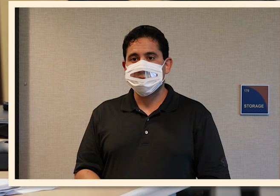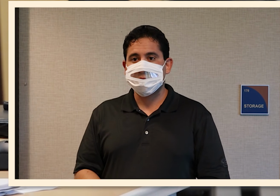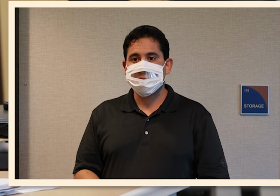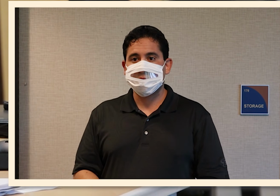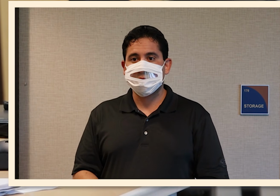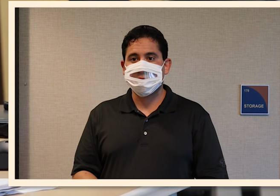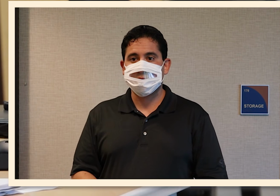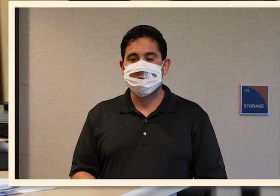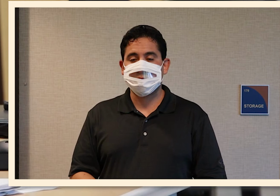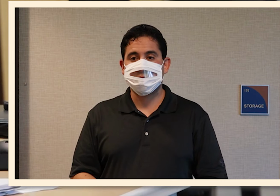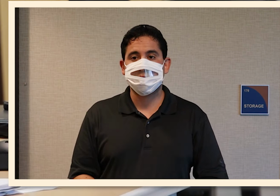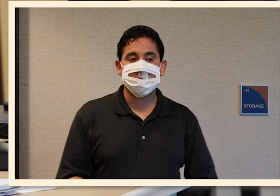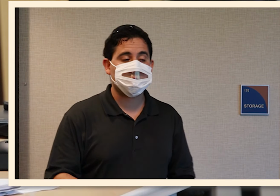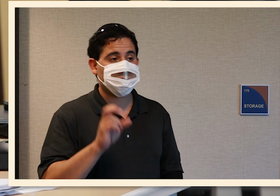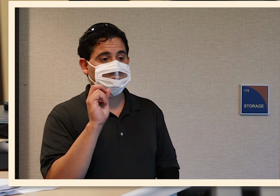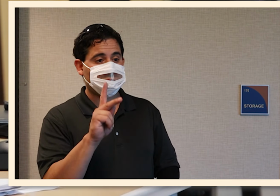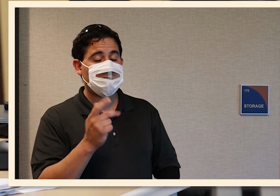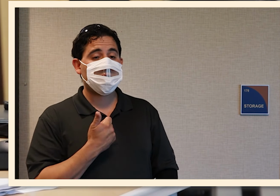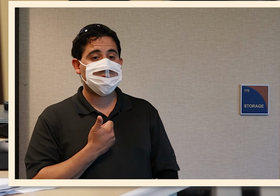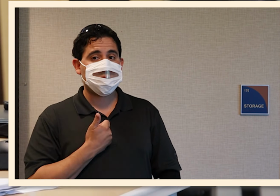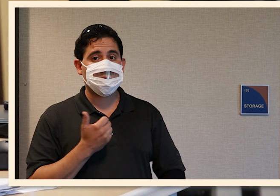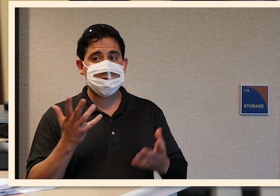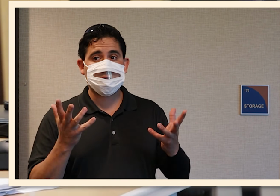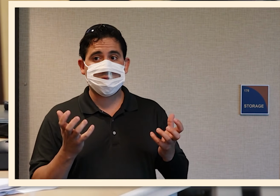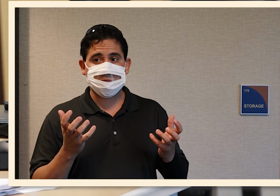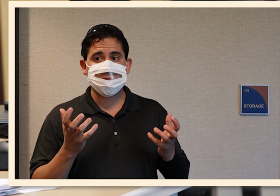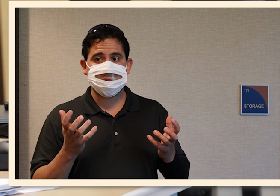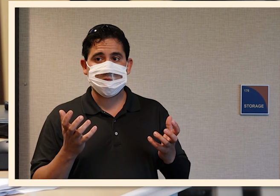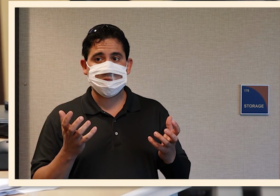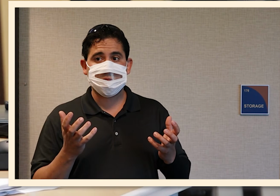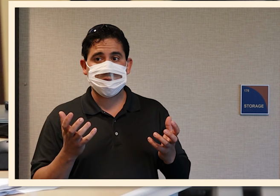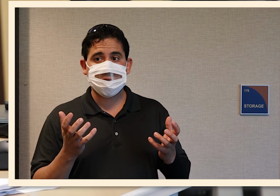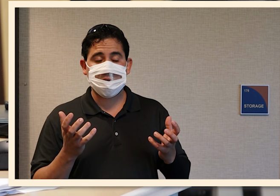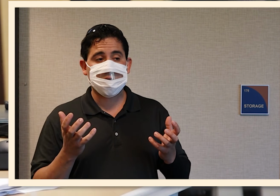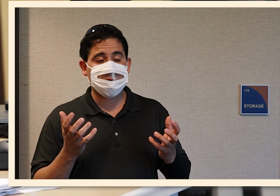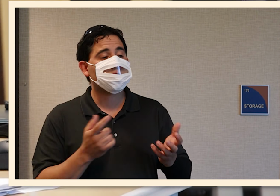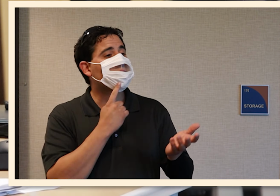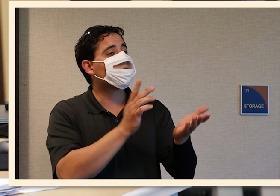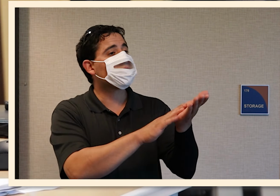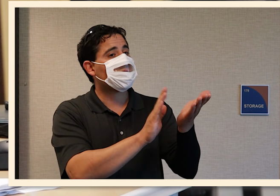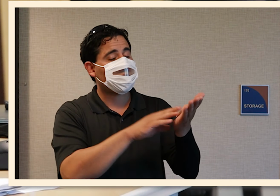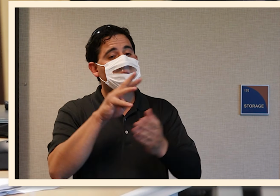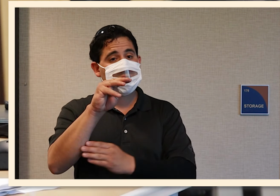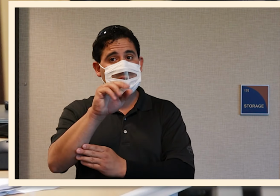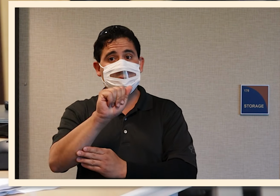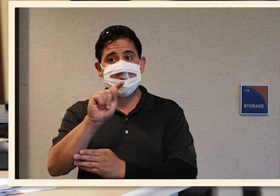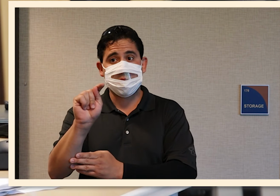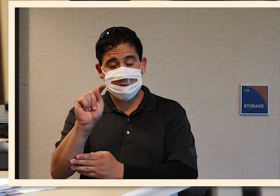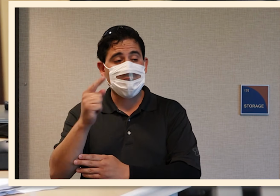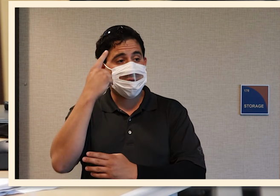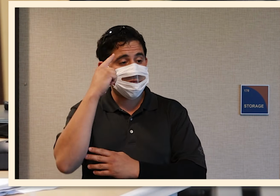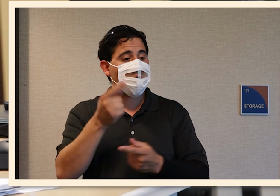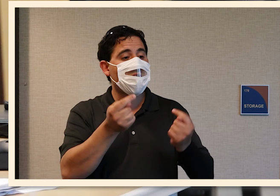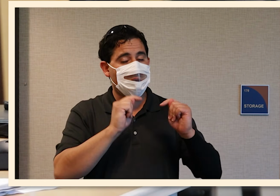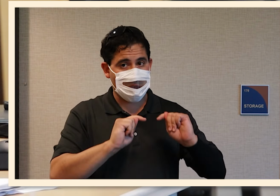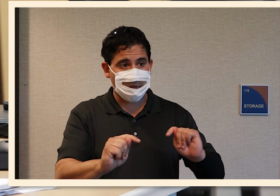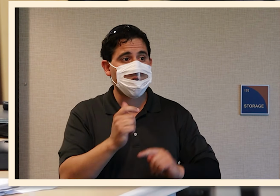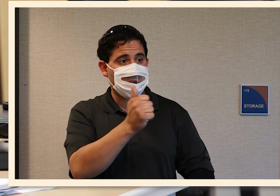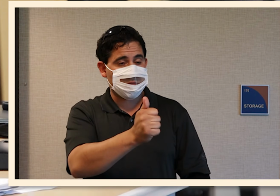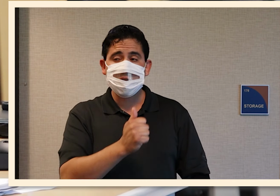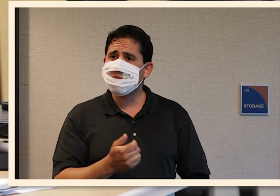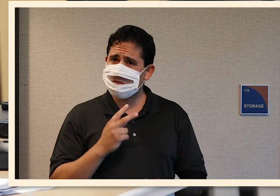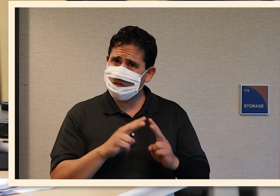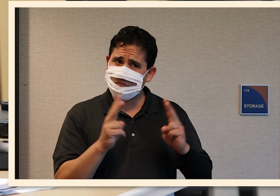Well, if I could, I'd like to just commend Matt. The effort has been very